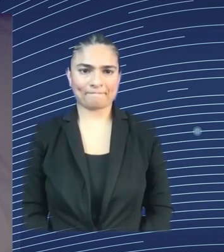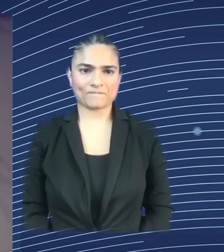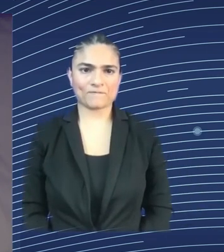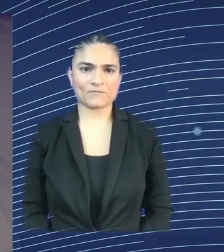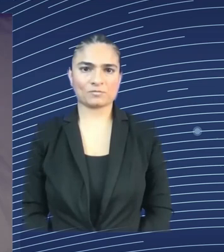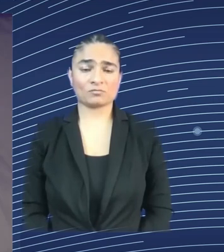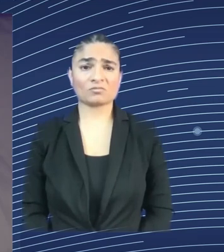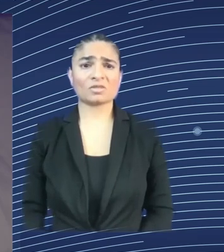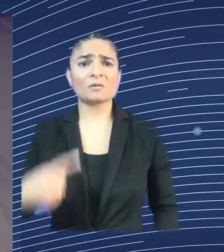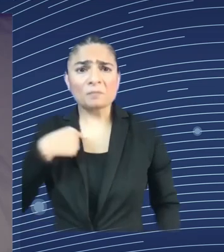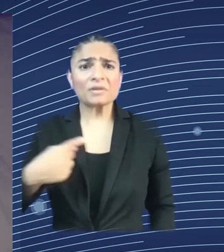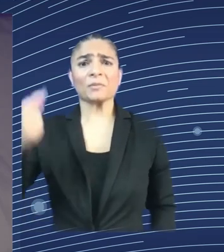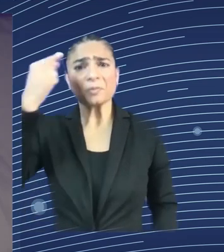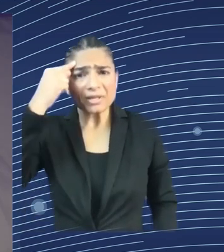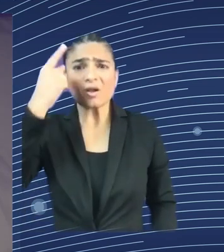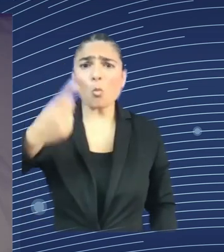perspective, different